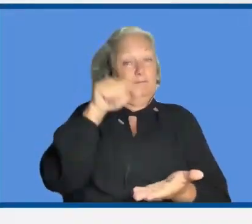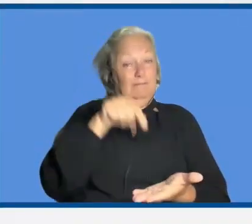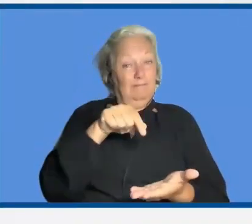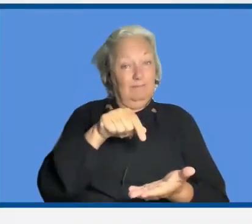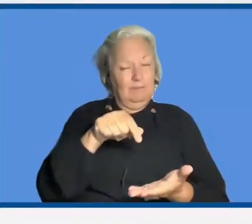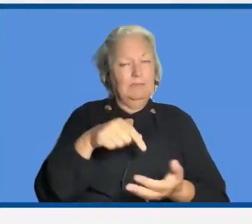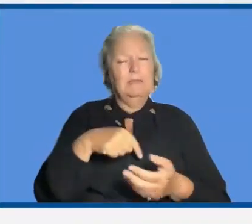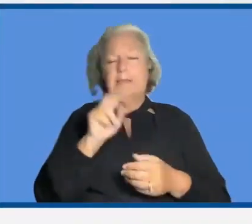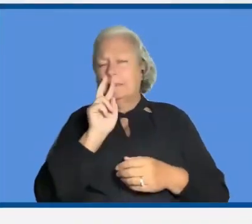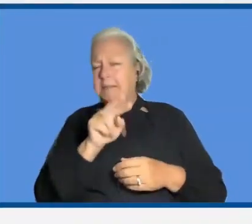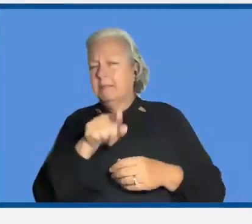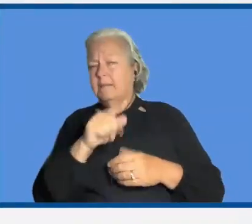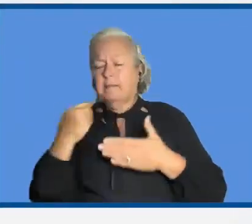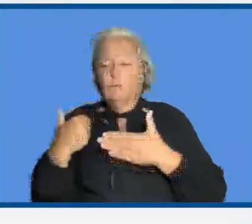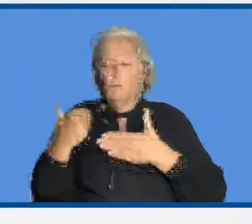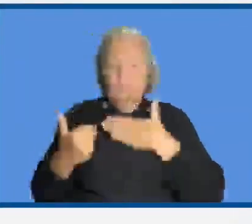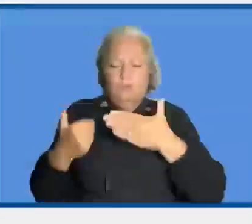required,